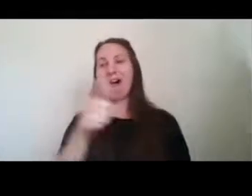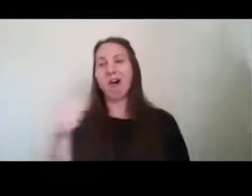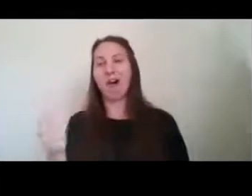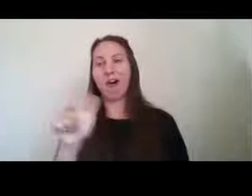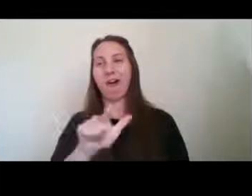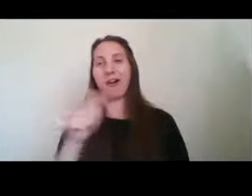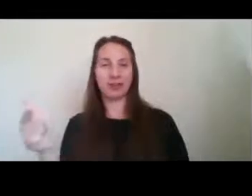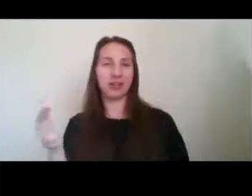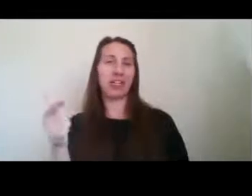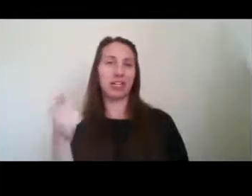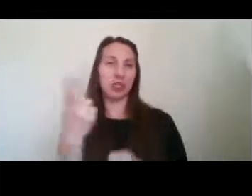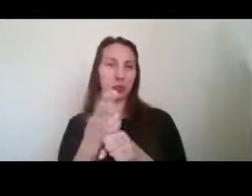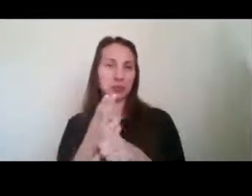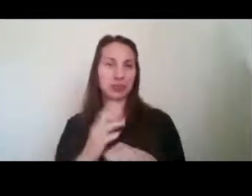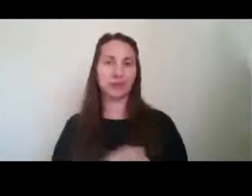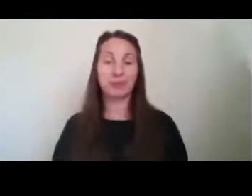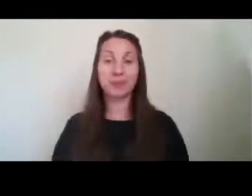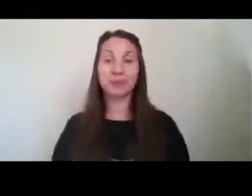slide, please.